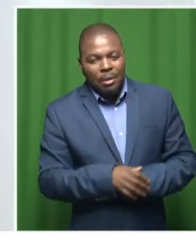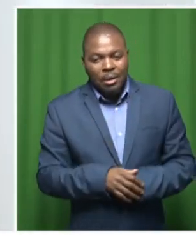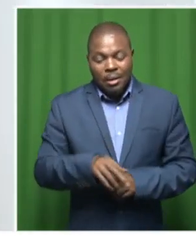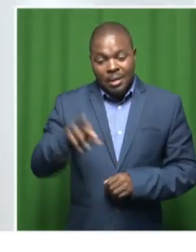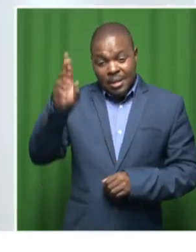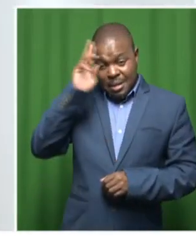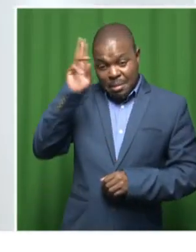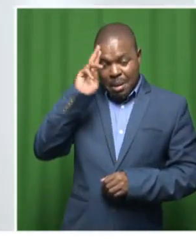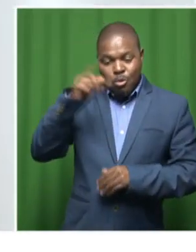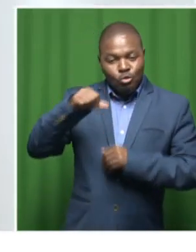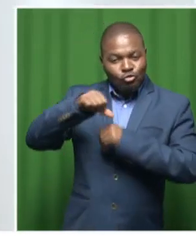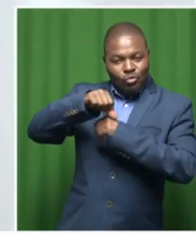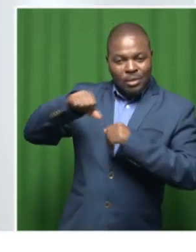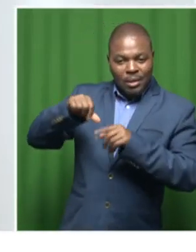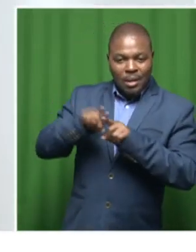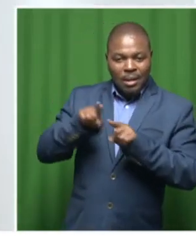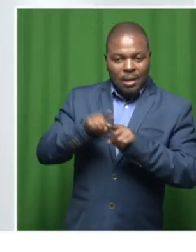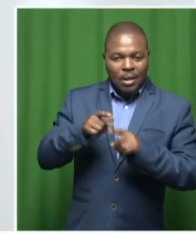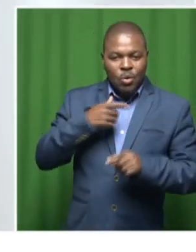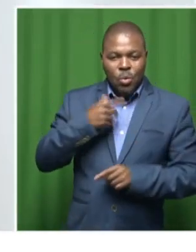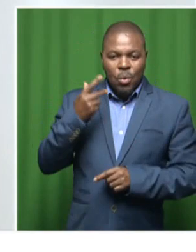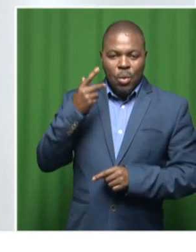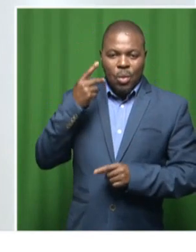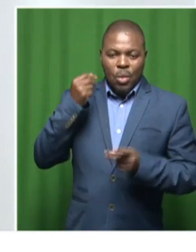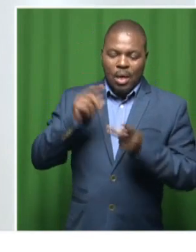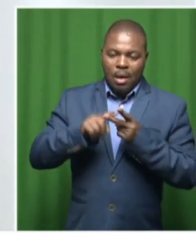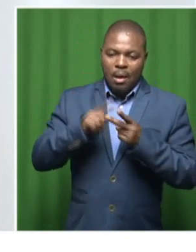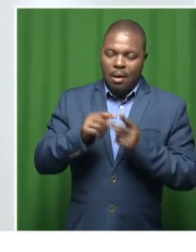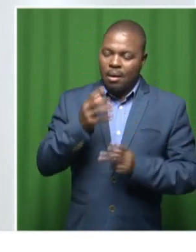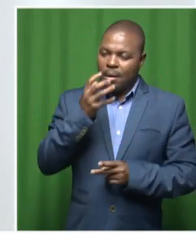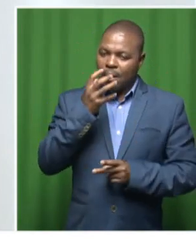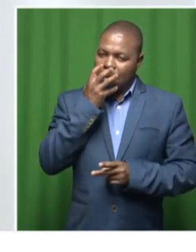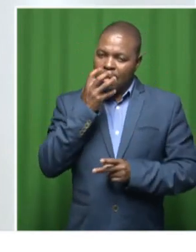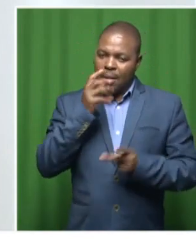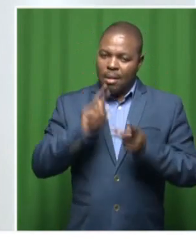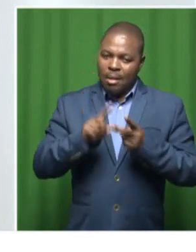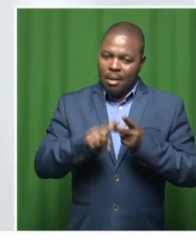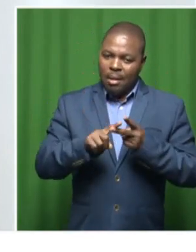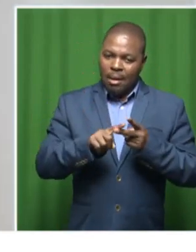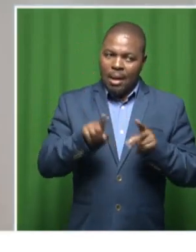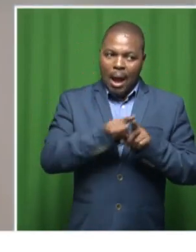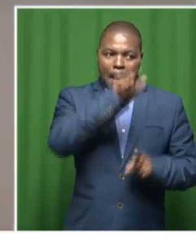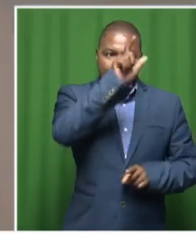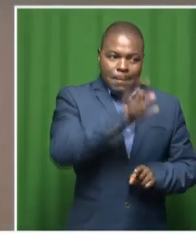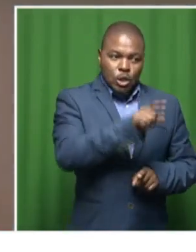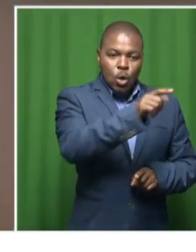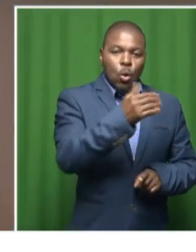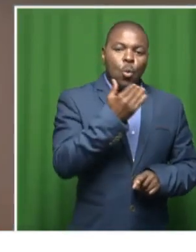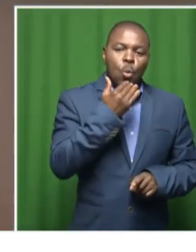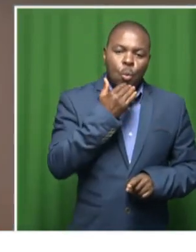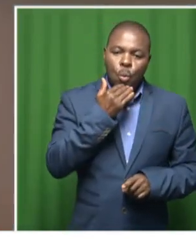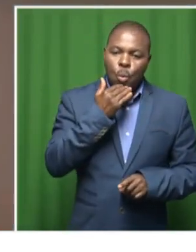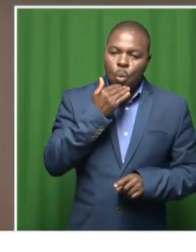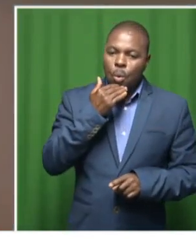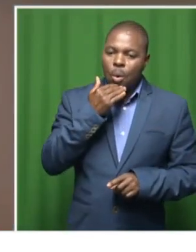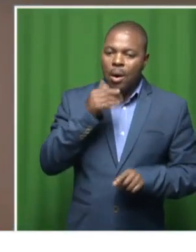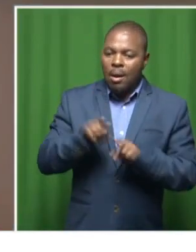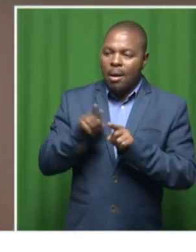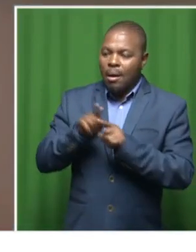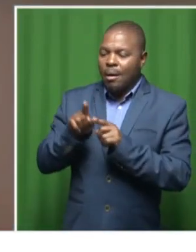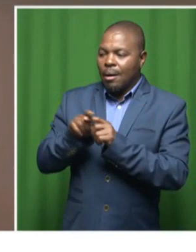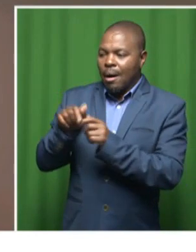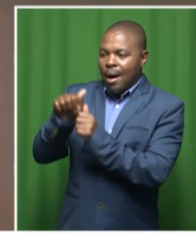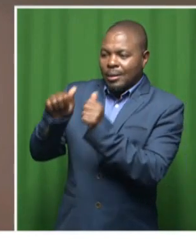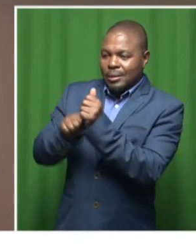remember, is something that you do under sterile technique with an anesthetist, a surgeon, a qualified plastic surgeon, a assistant surgeon, as